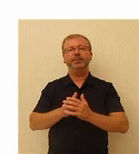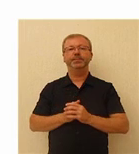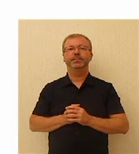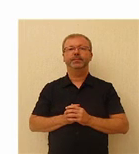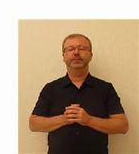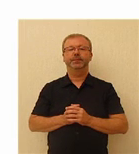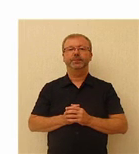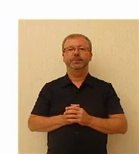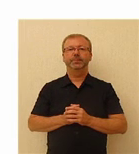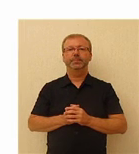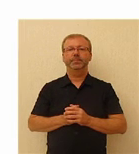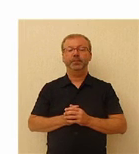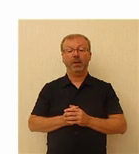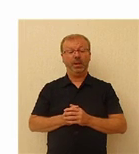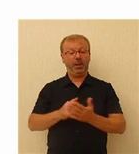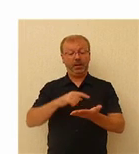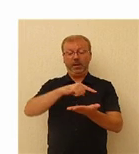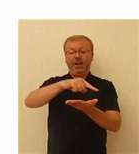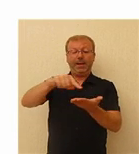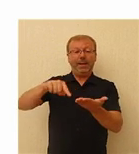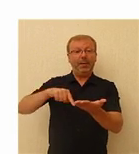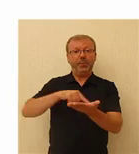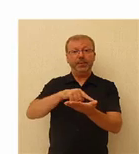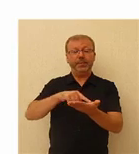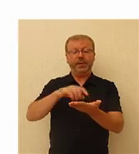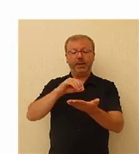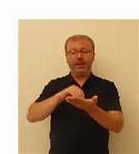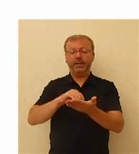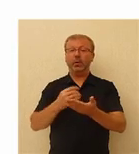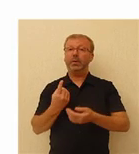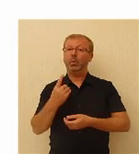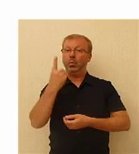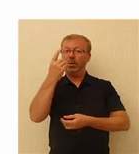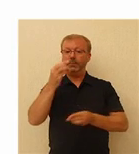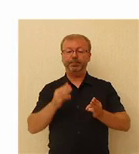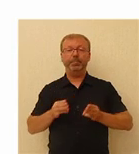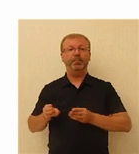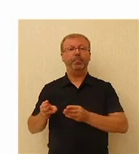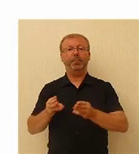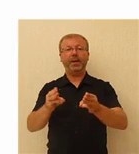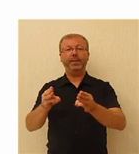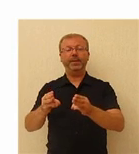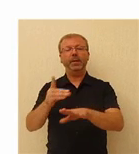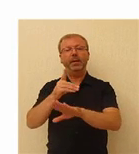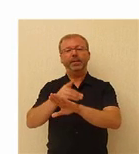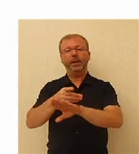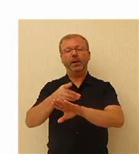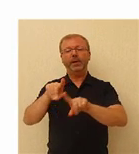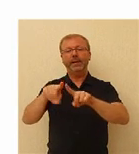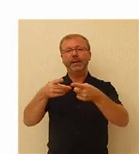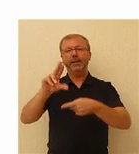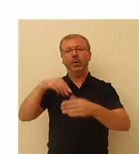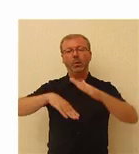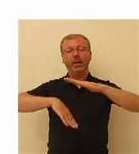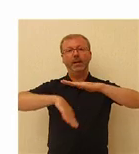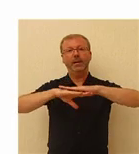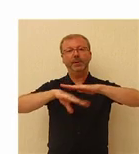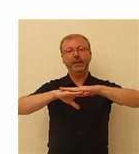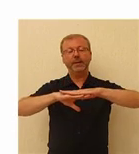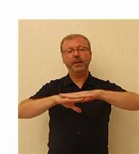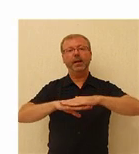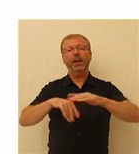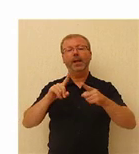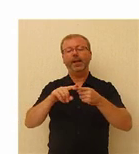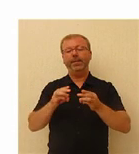A labyrinth has only one path. The way in is the way out. There are no dead